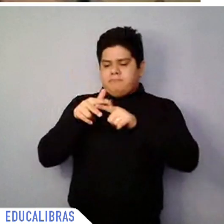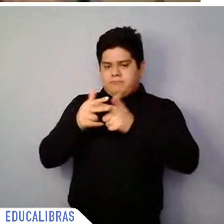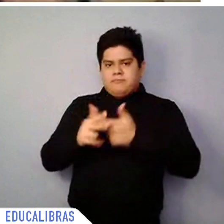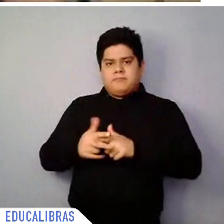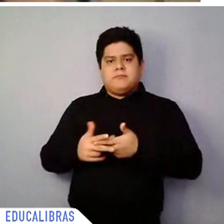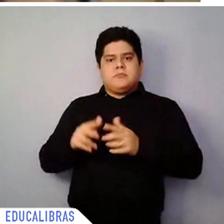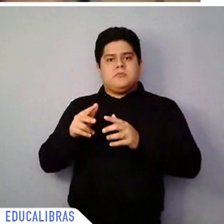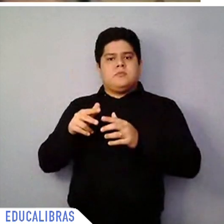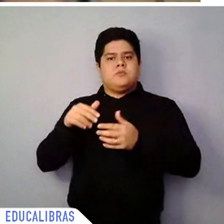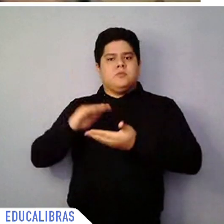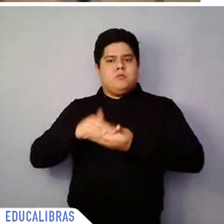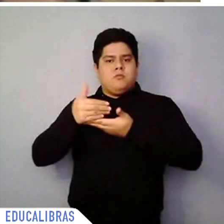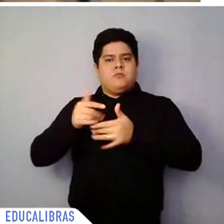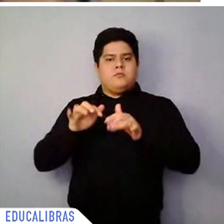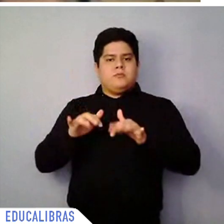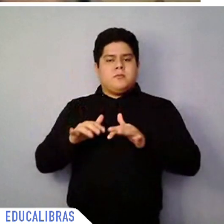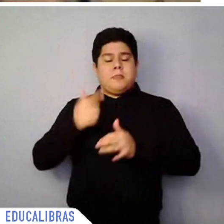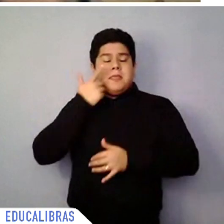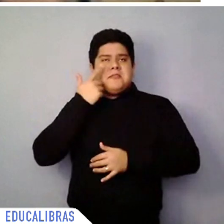still.